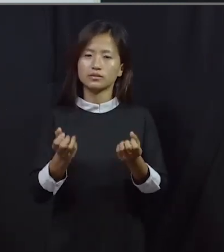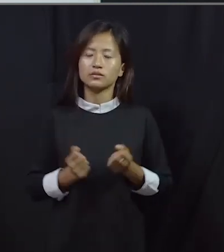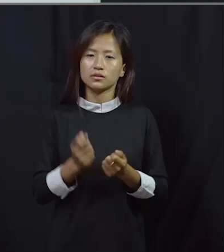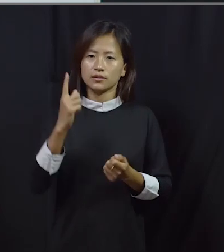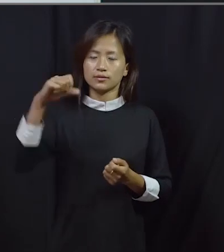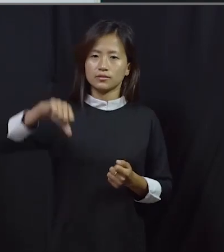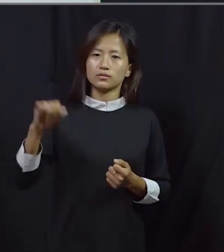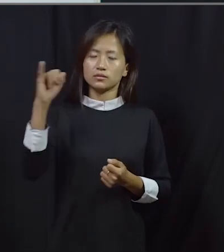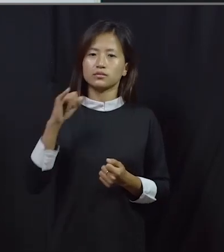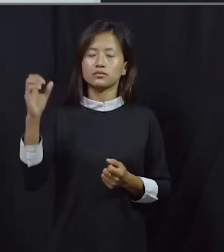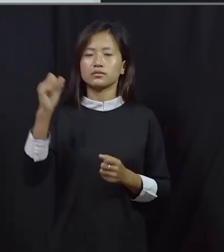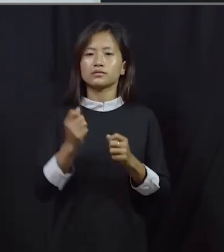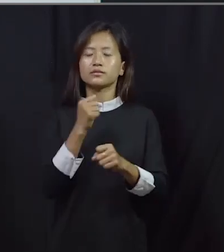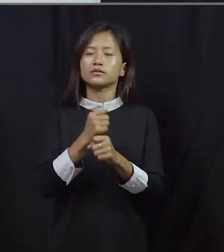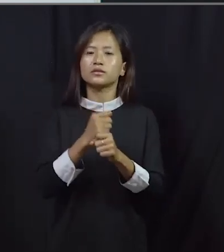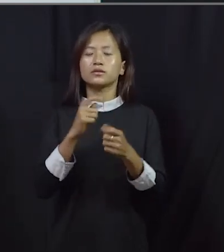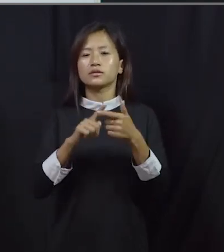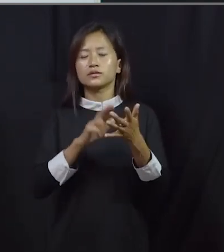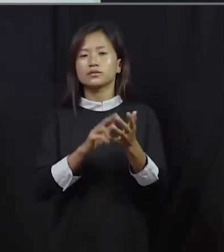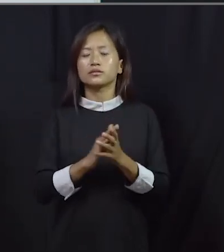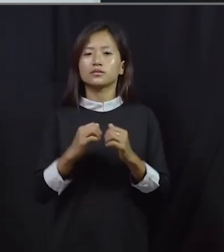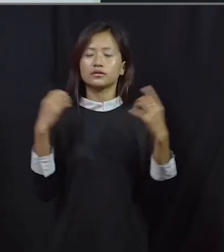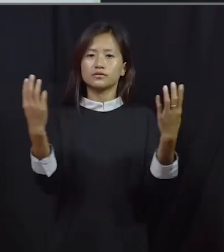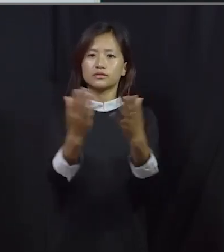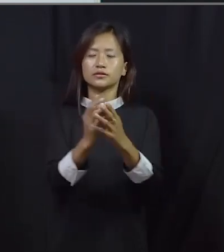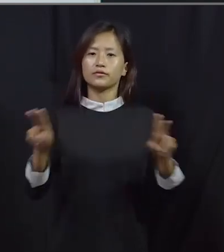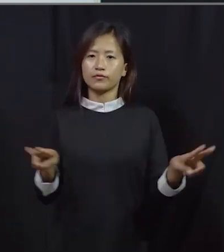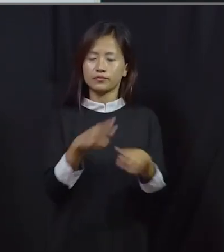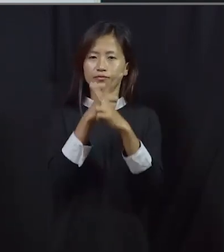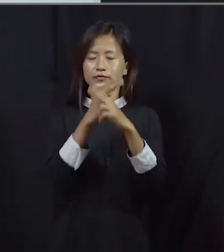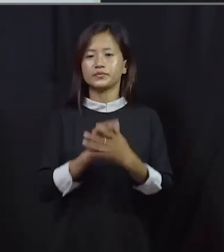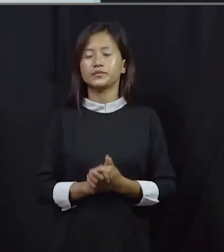1960 by the General Conference of Weight and Measure in France. Okay, so